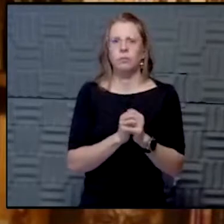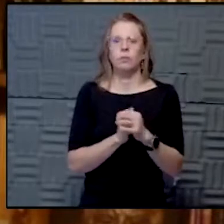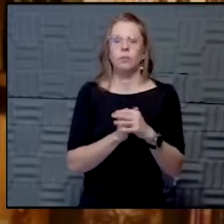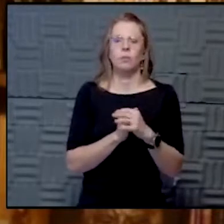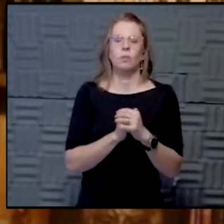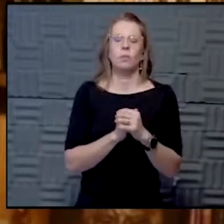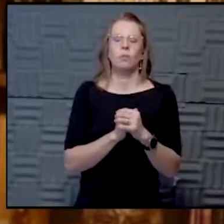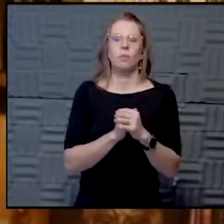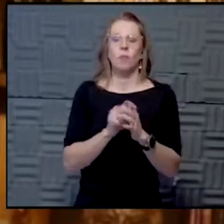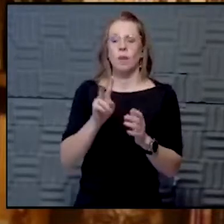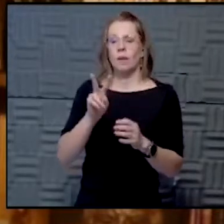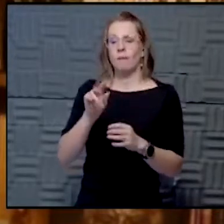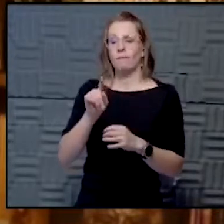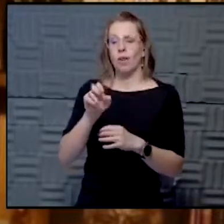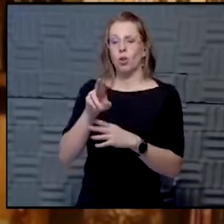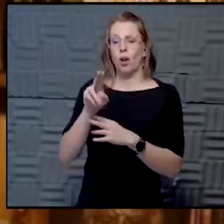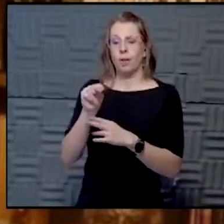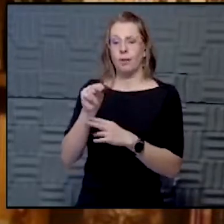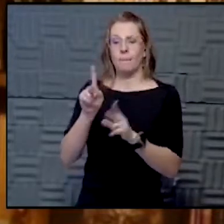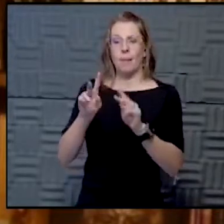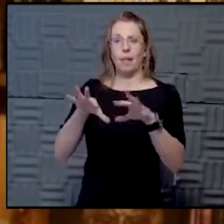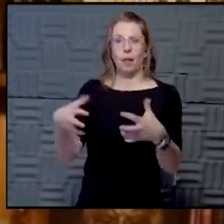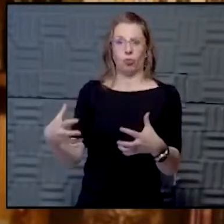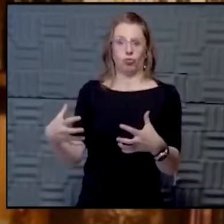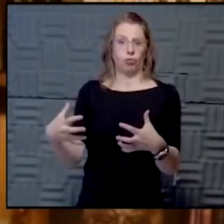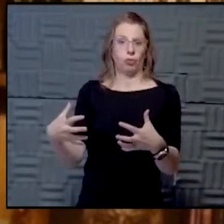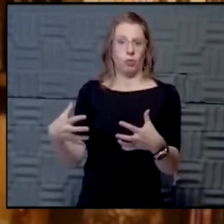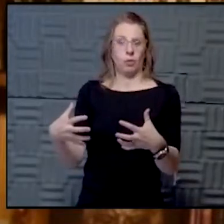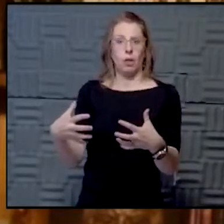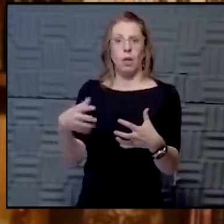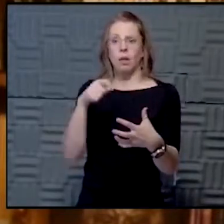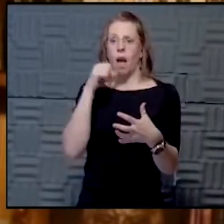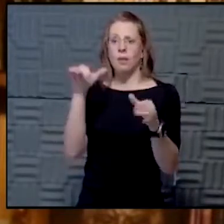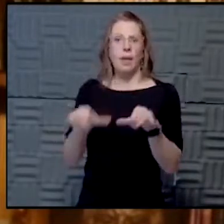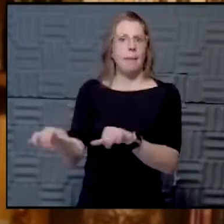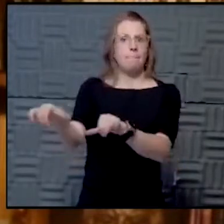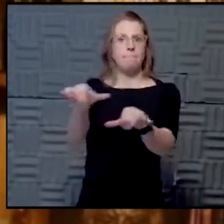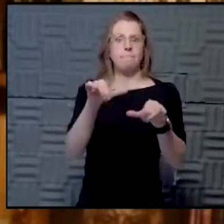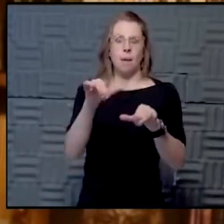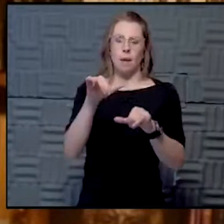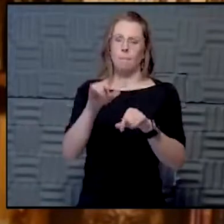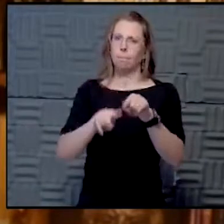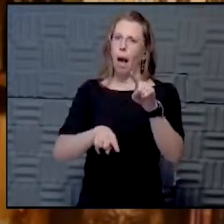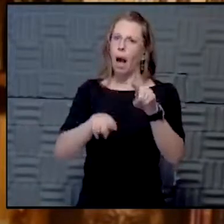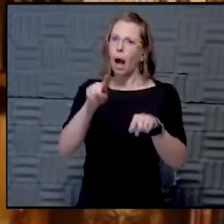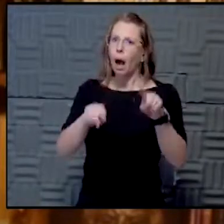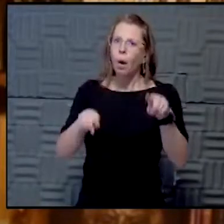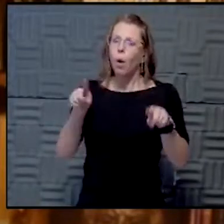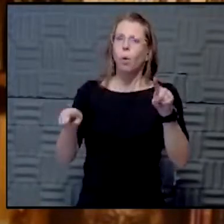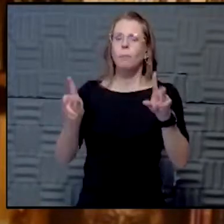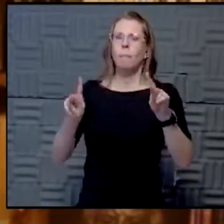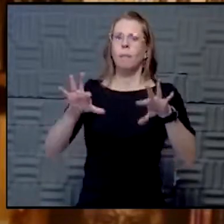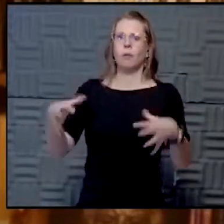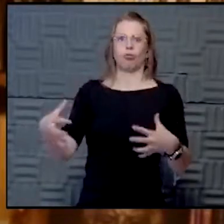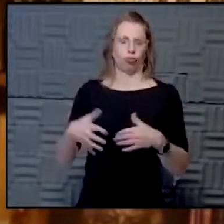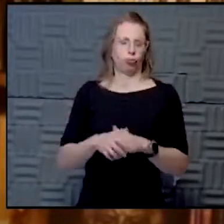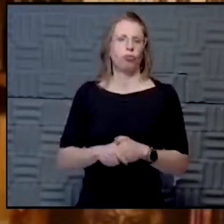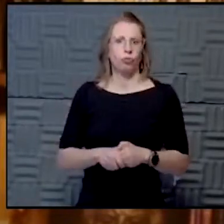And the veteran population is not a monolithic population. It's a very diverse population with